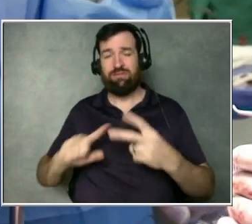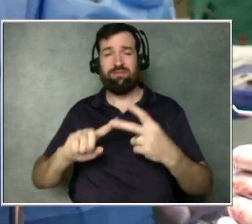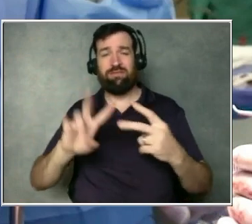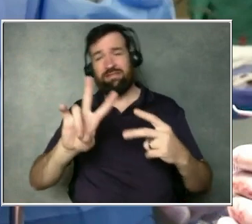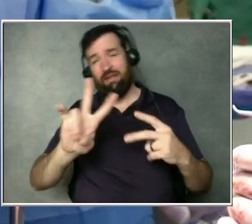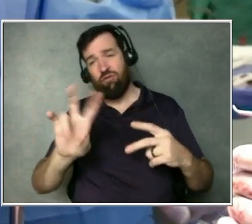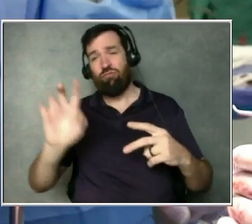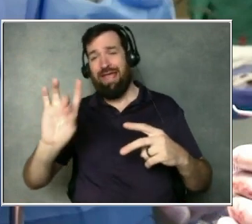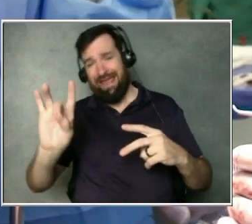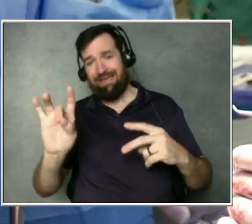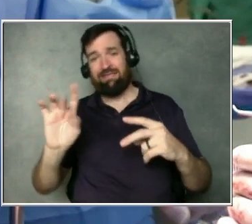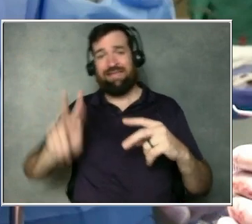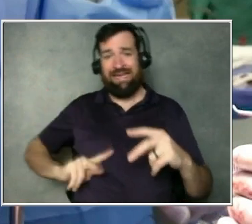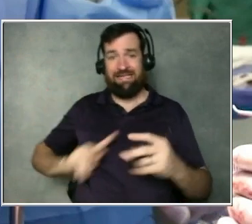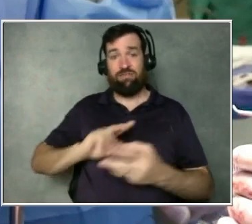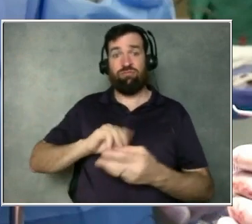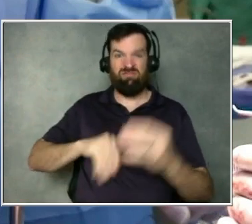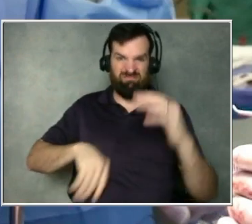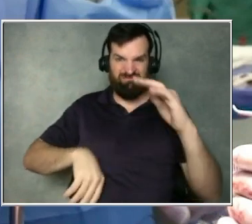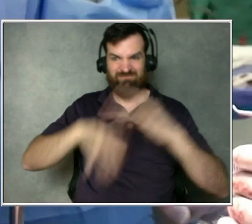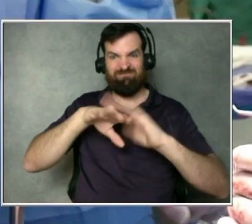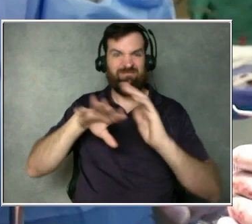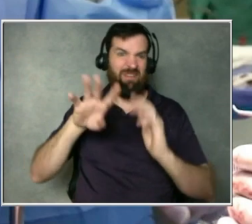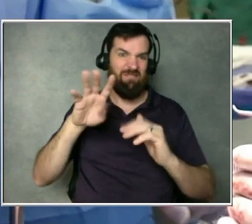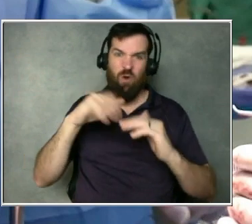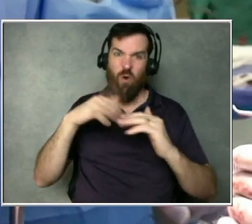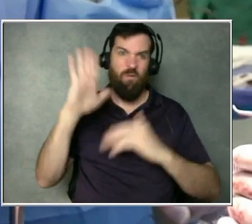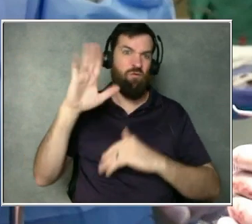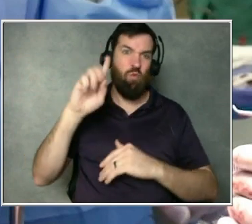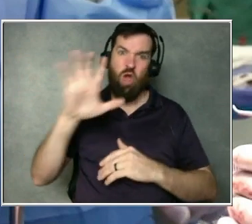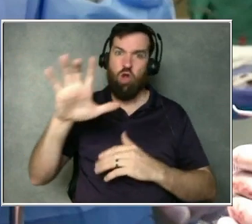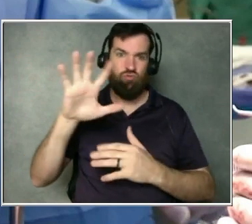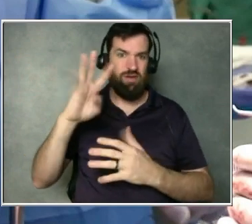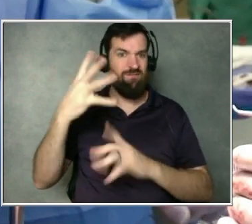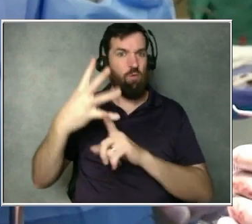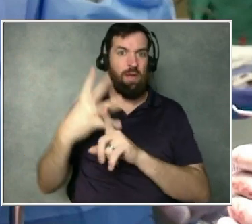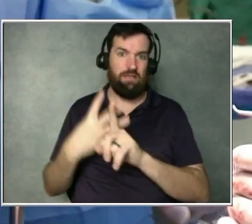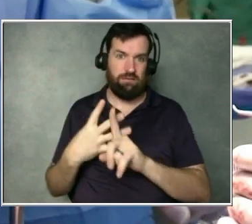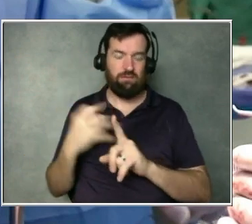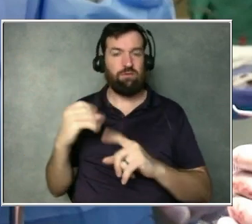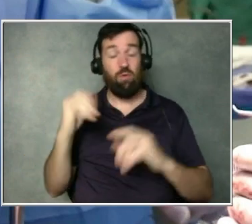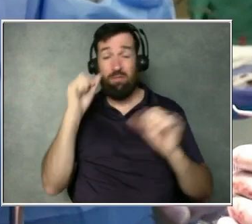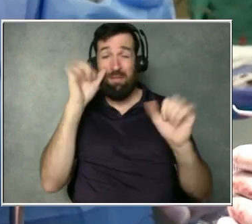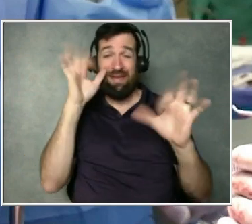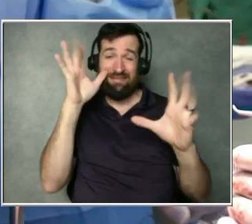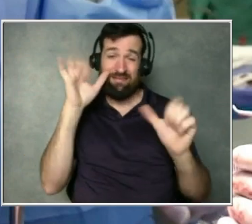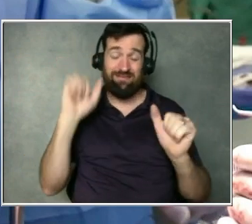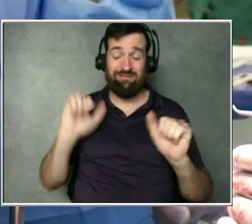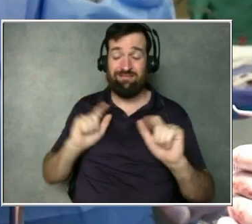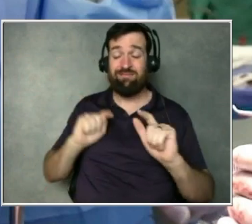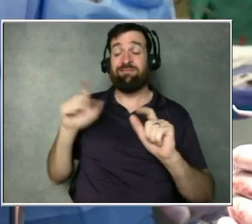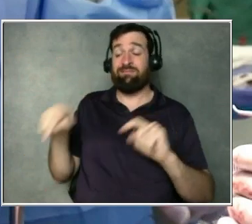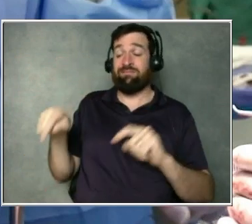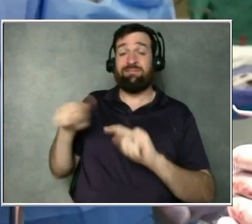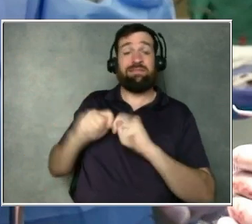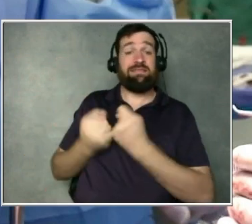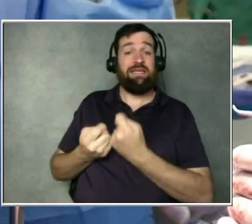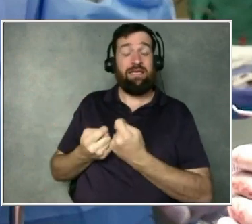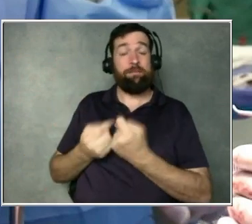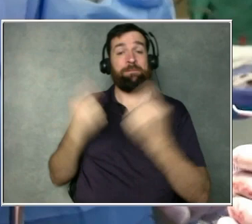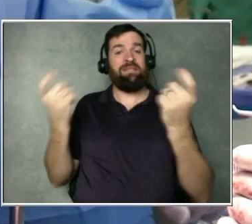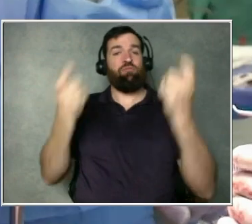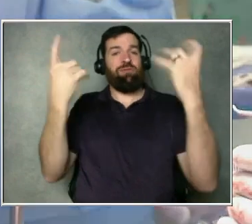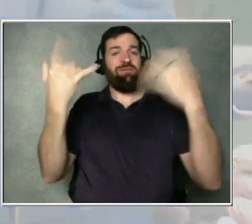we're over 100 in just 4 months, pretty incredible numbers. So our transplant team is actually celebrating today with